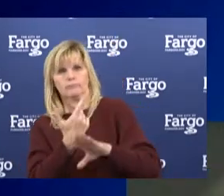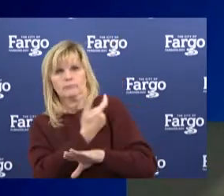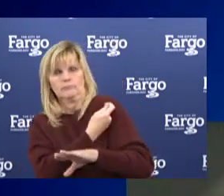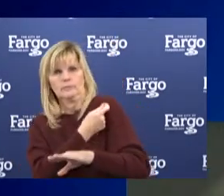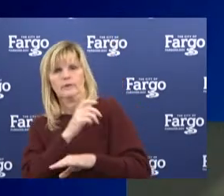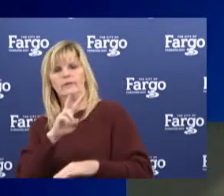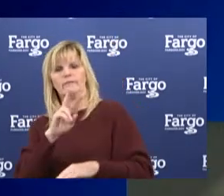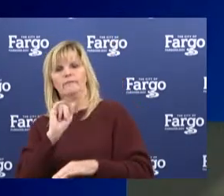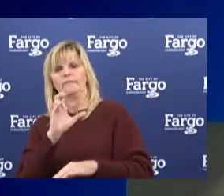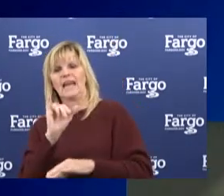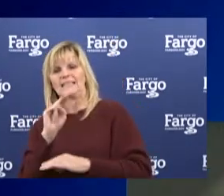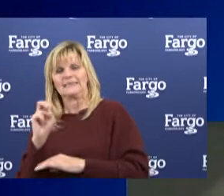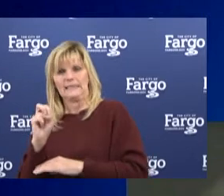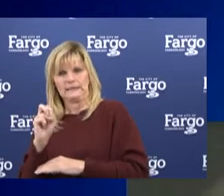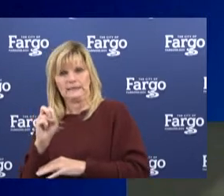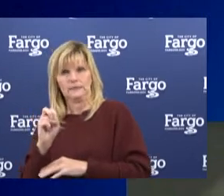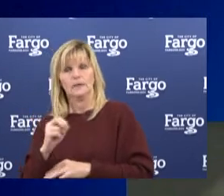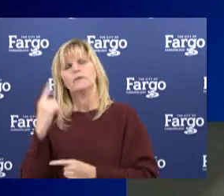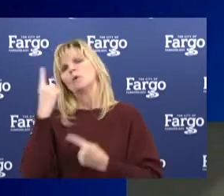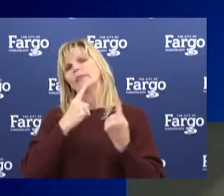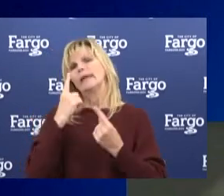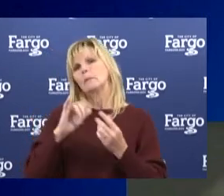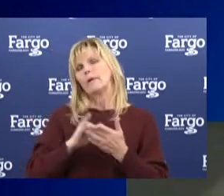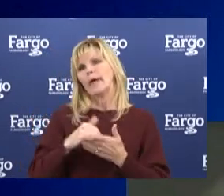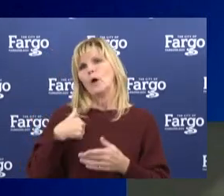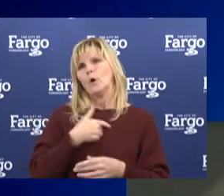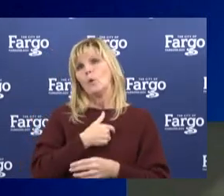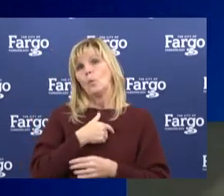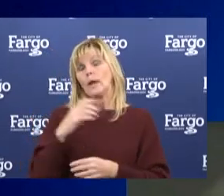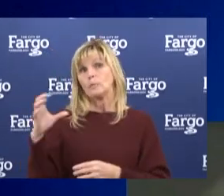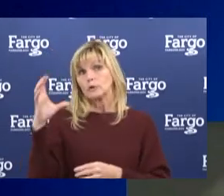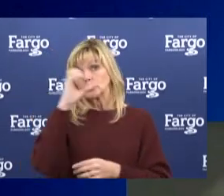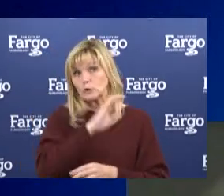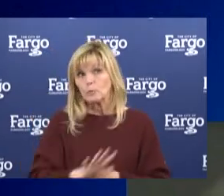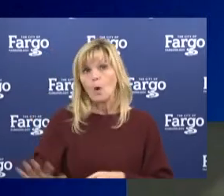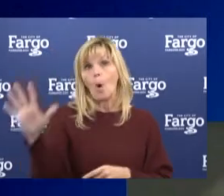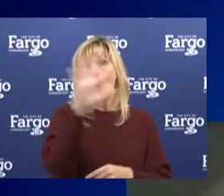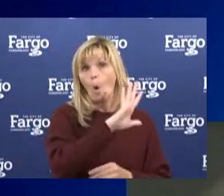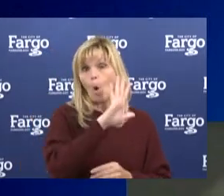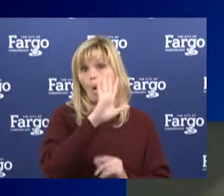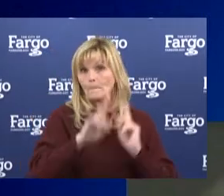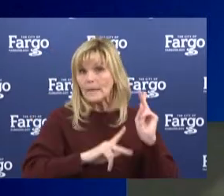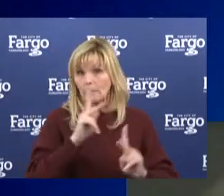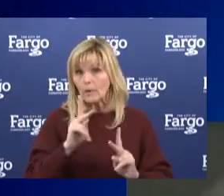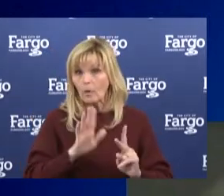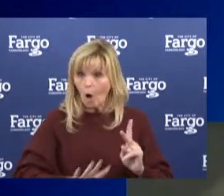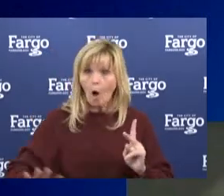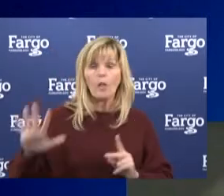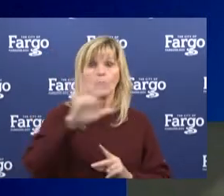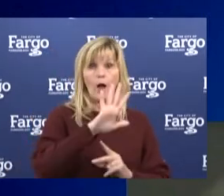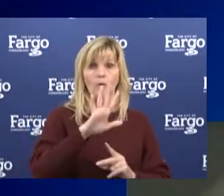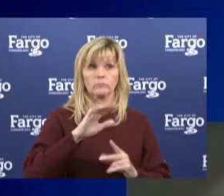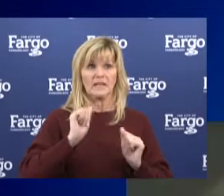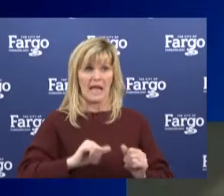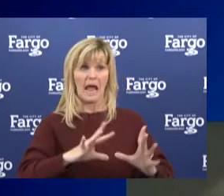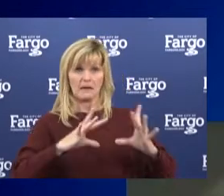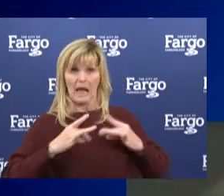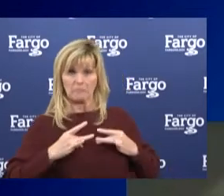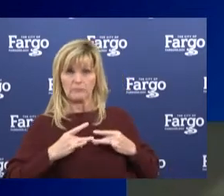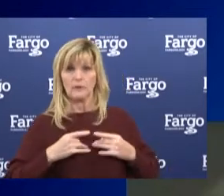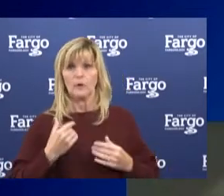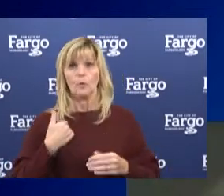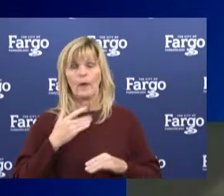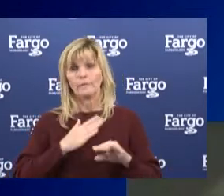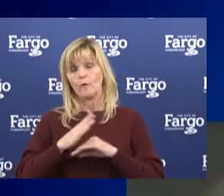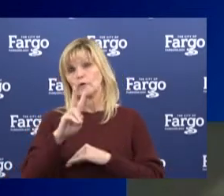when you kind of think about this, given that we presume the whole population is susceptible to this, and we're already at over 200,000